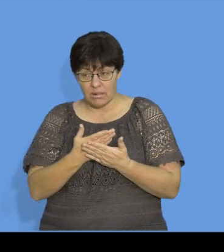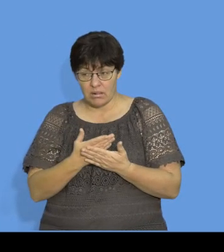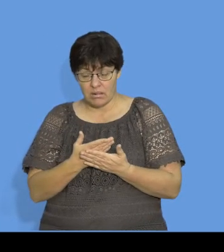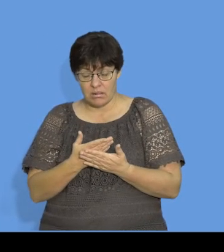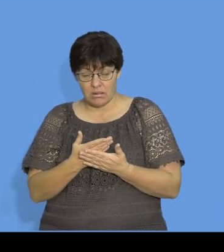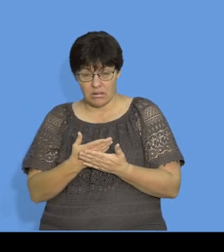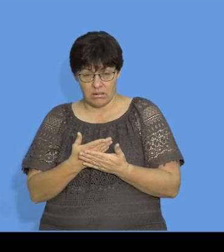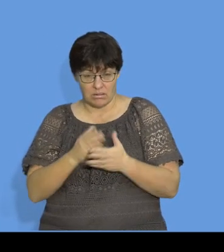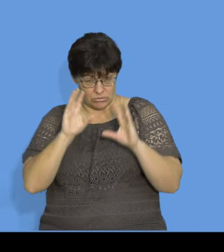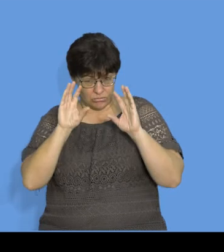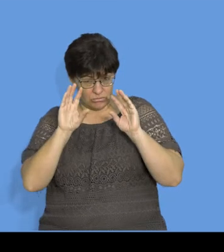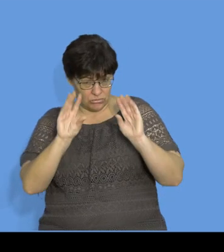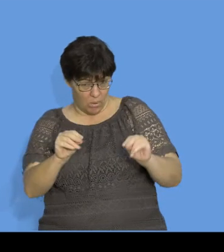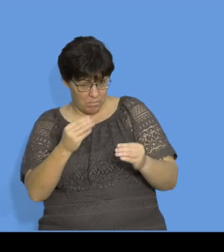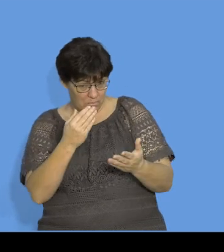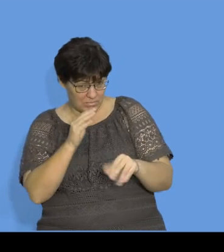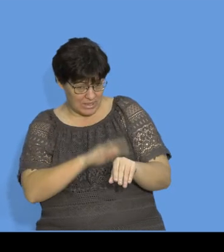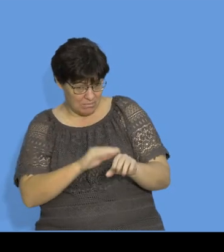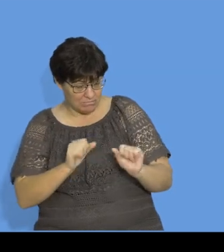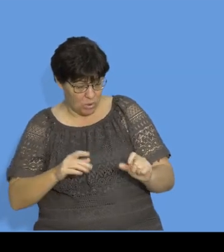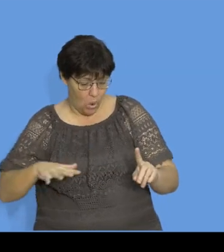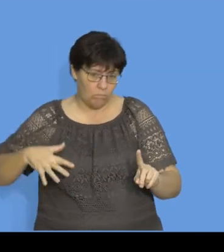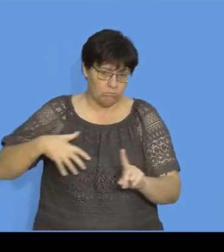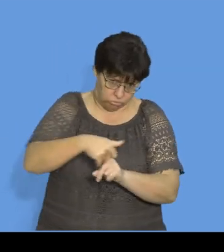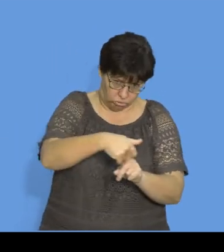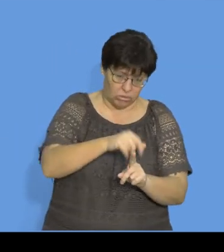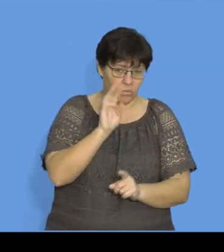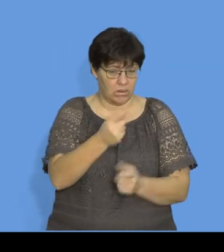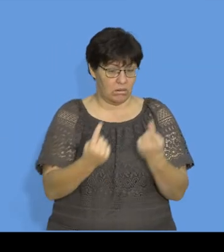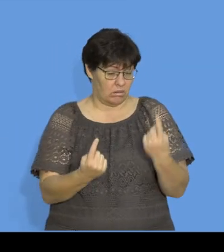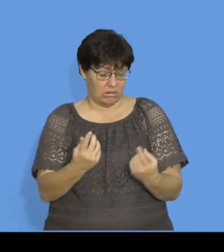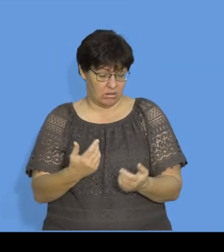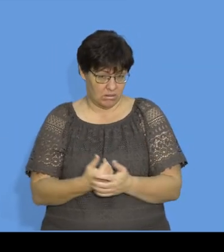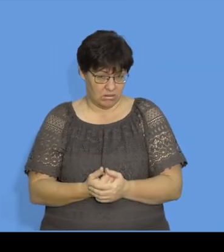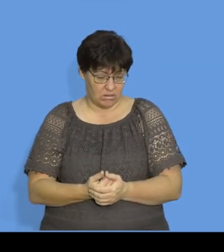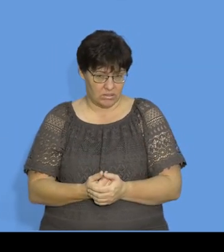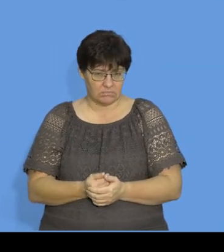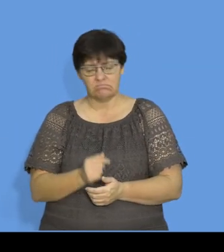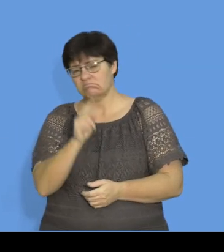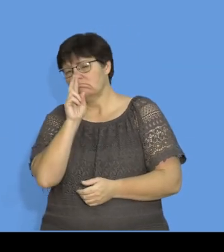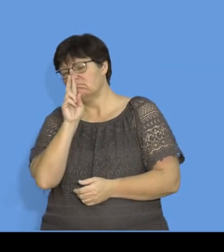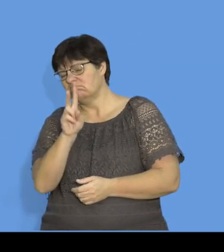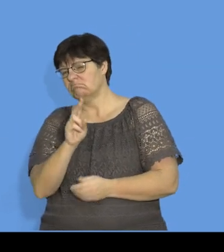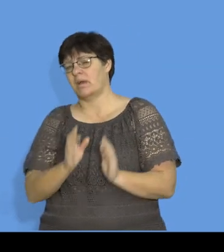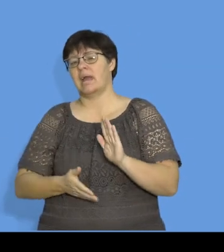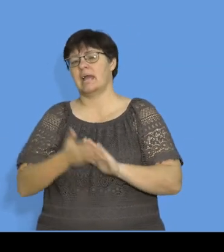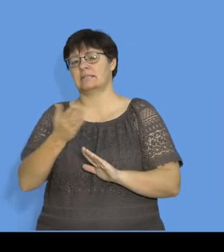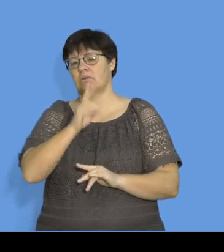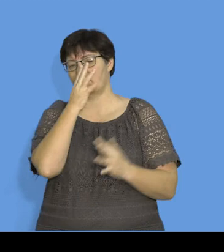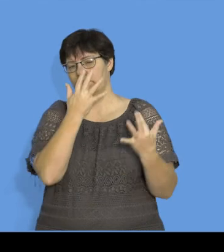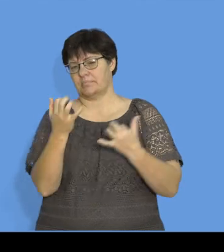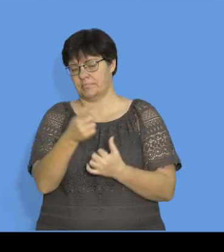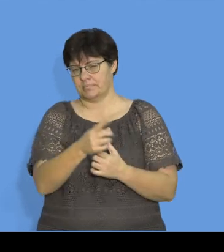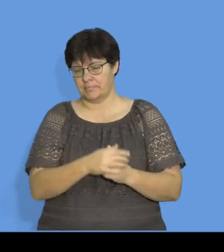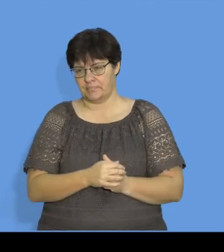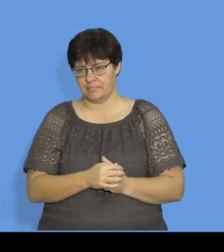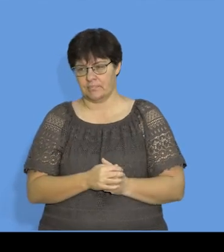to stop in time? So, let's calculate his acceleration.